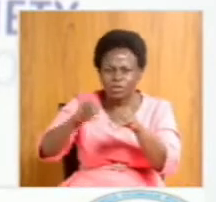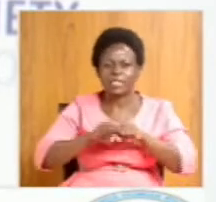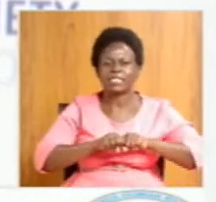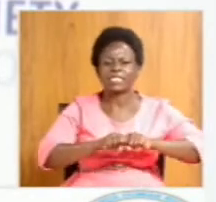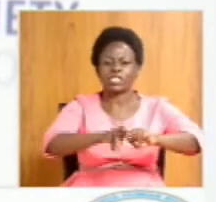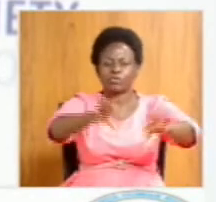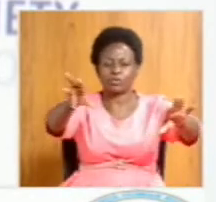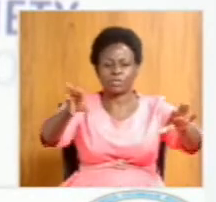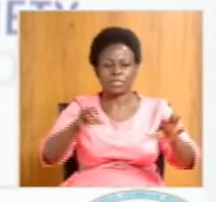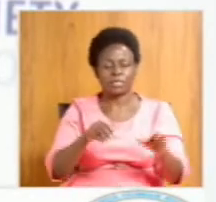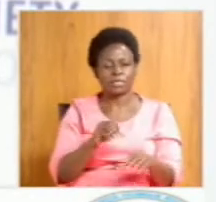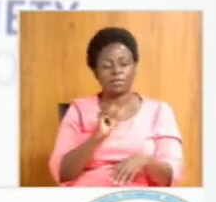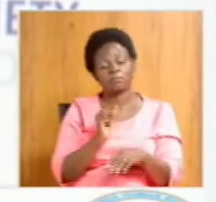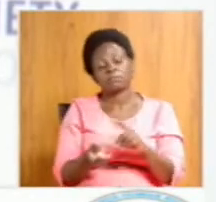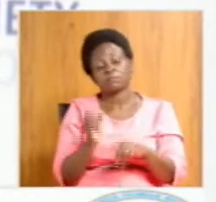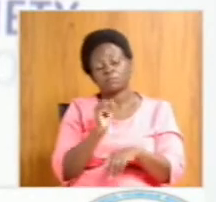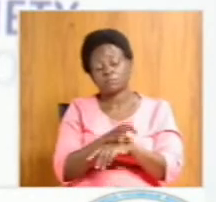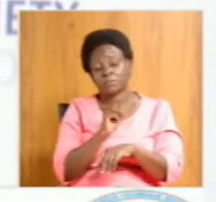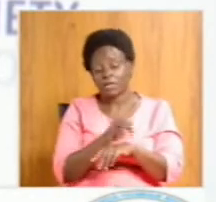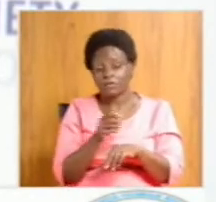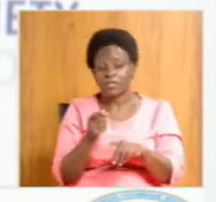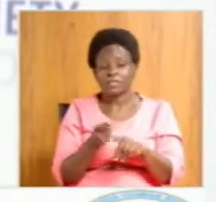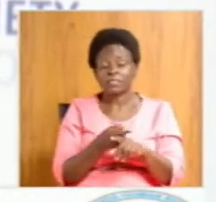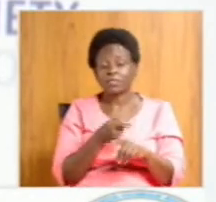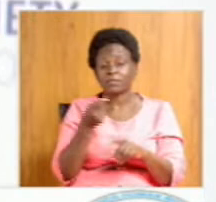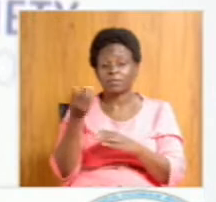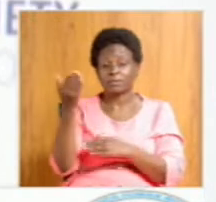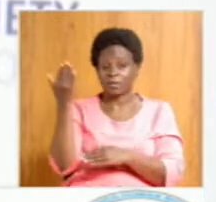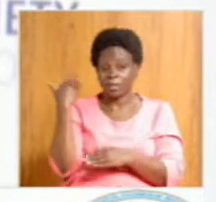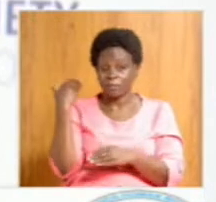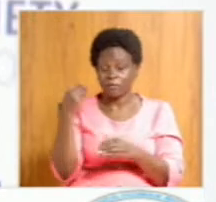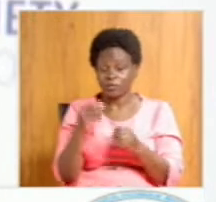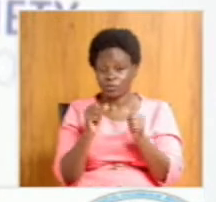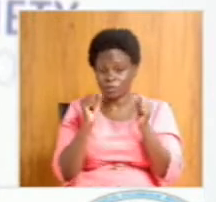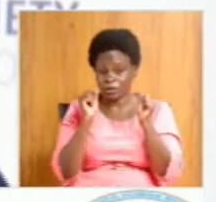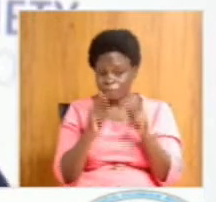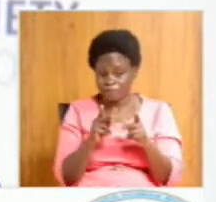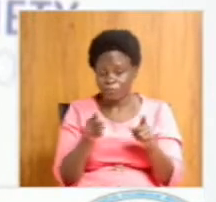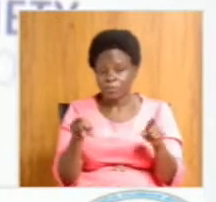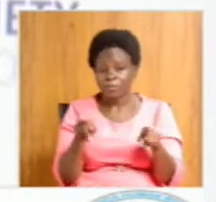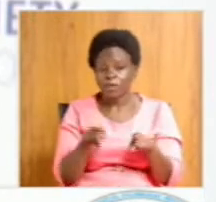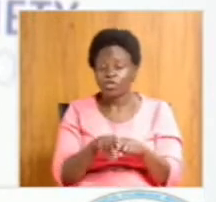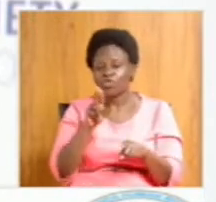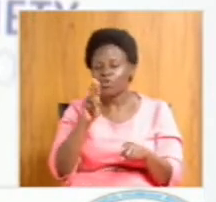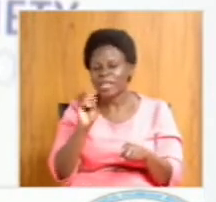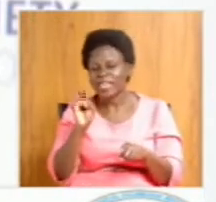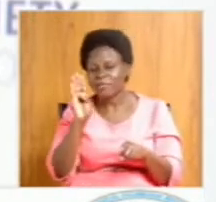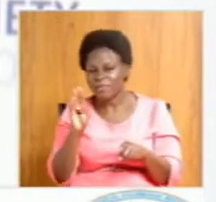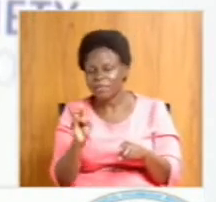With government taking advice from the Bretton Woods institutions, UEB was unbounded, and we came up with three companies.